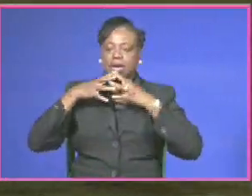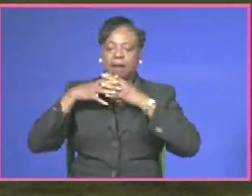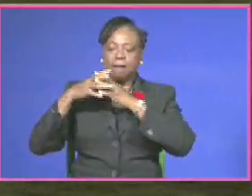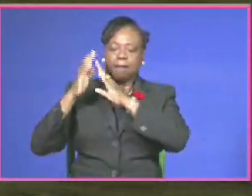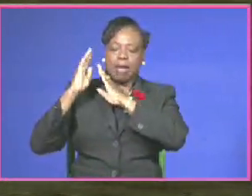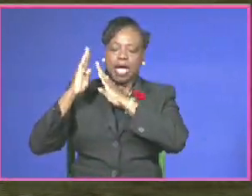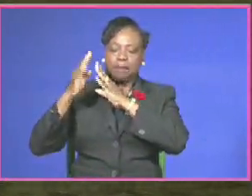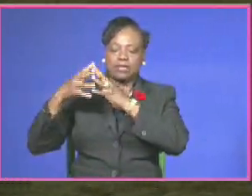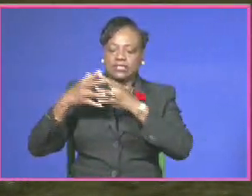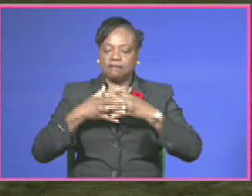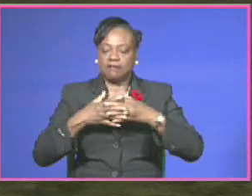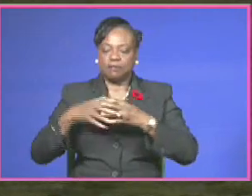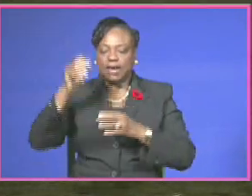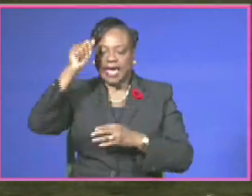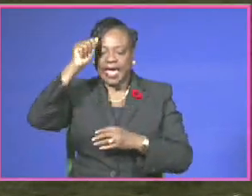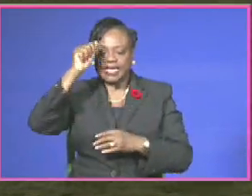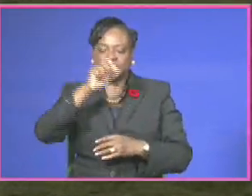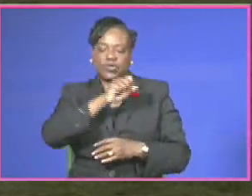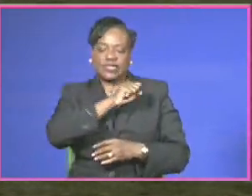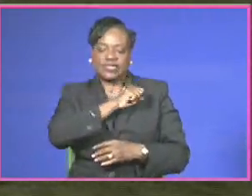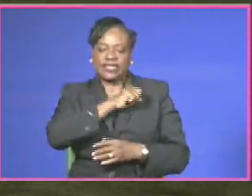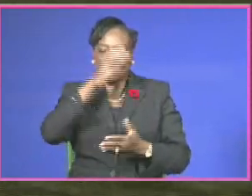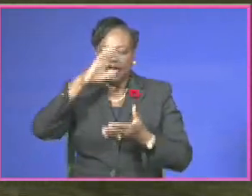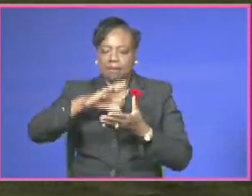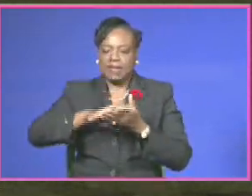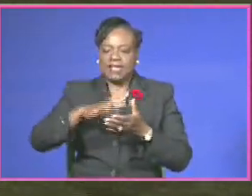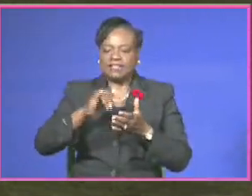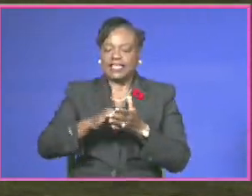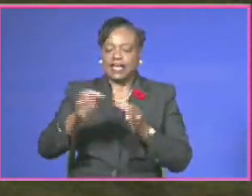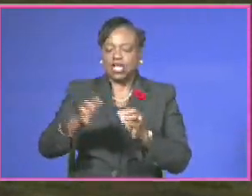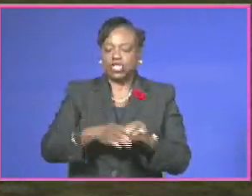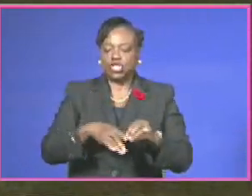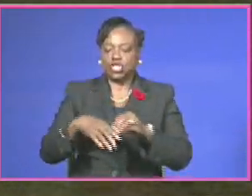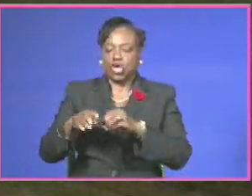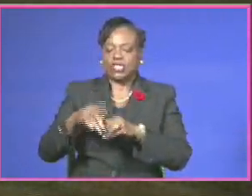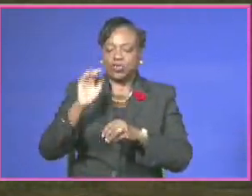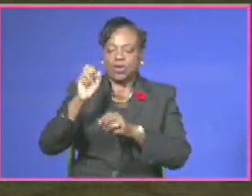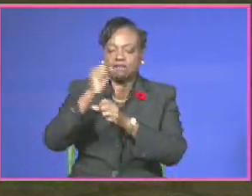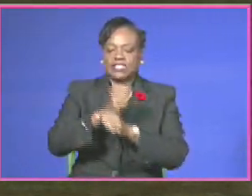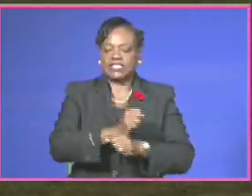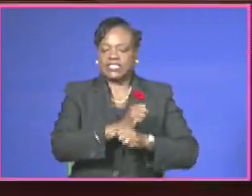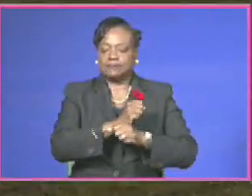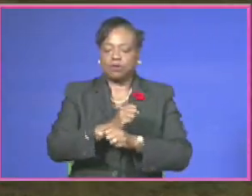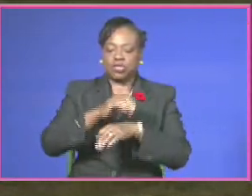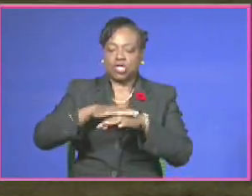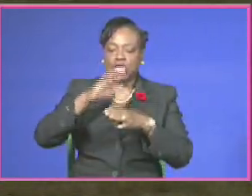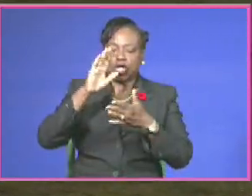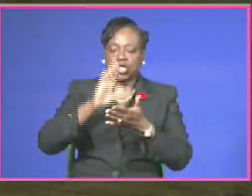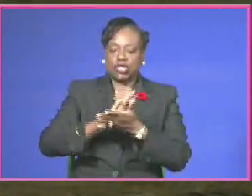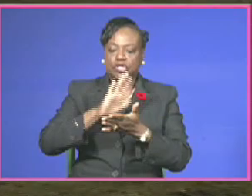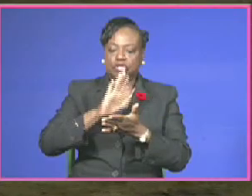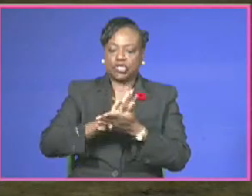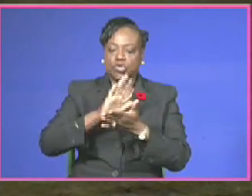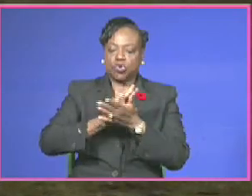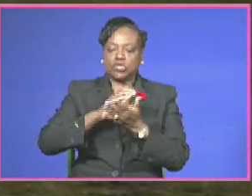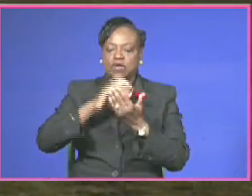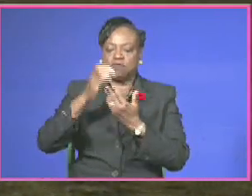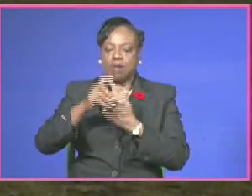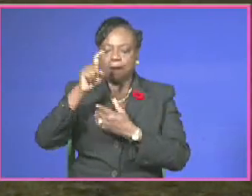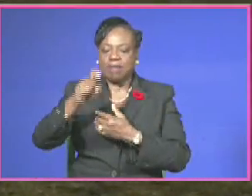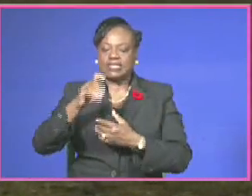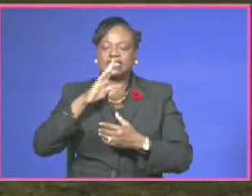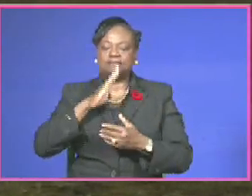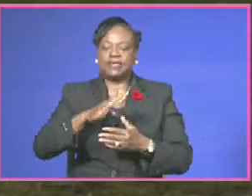Association, Anton Seeley, believes that soccer is one of the sports on the school's curriculum that needs to be scheduled properly, giving the